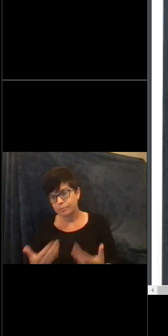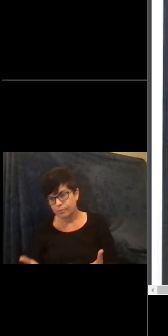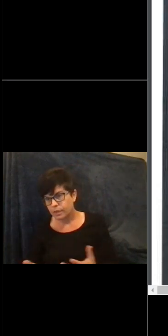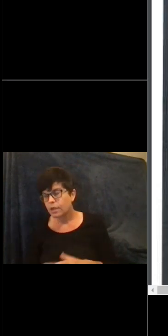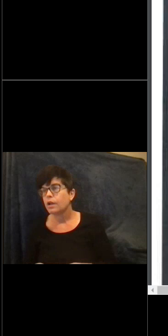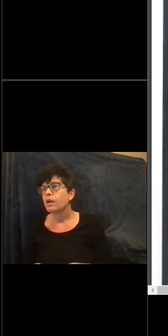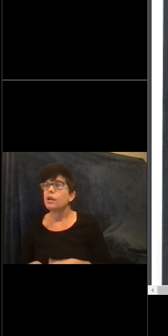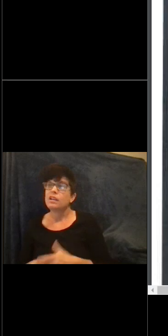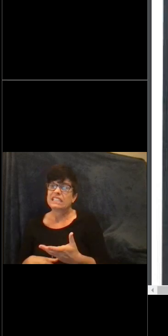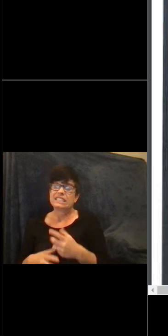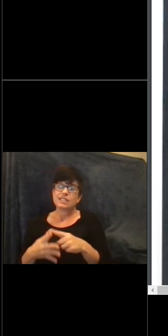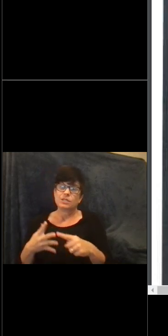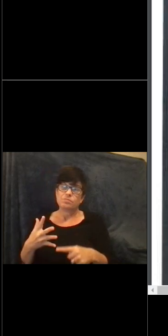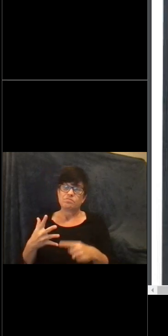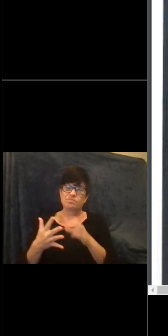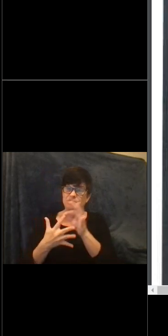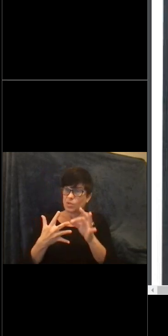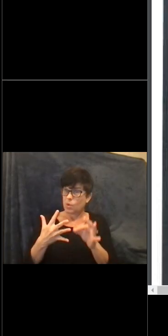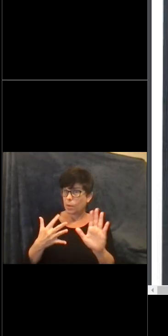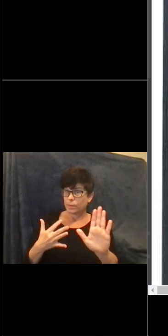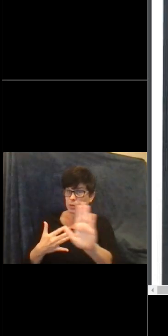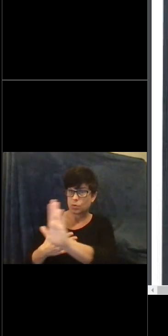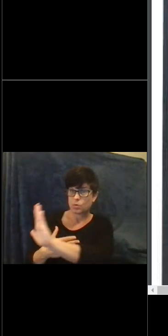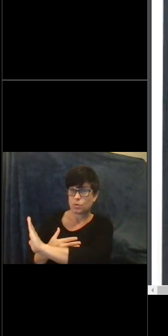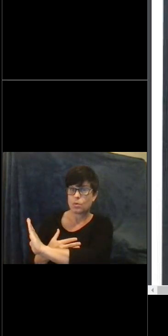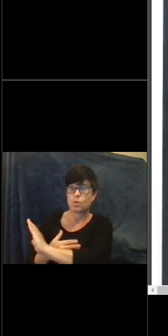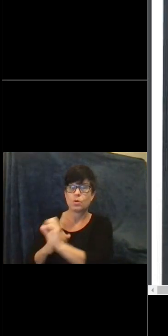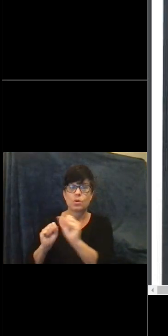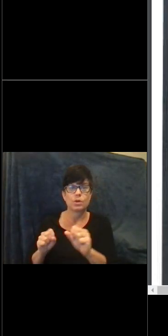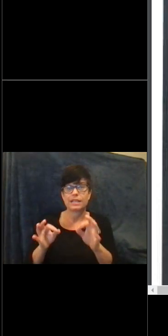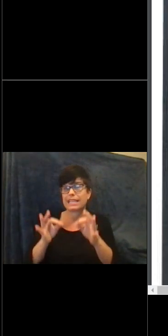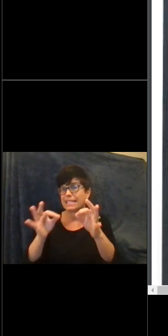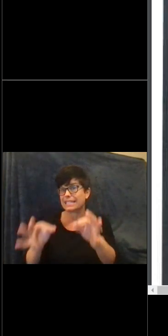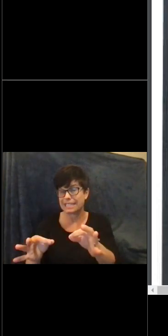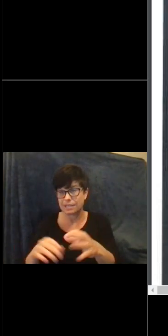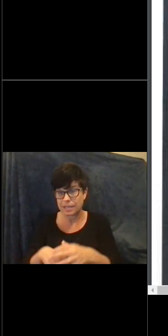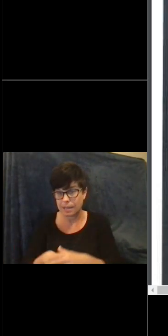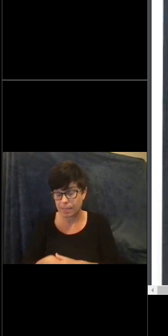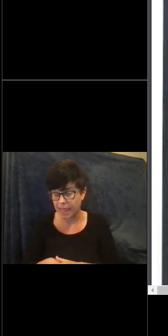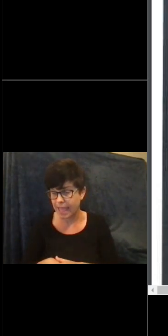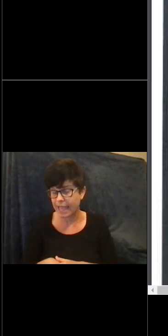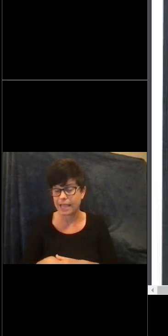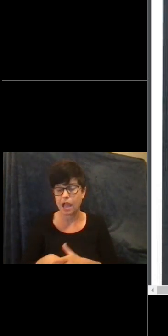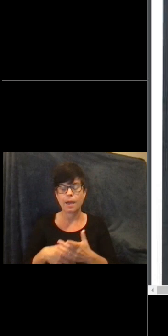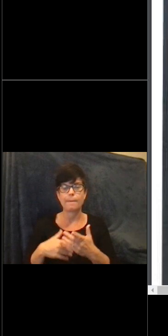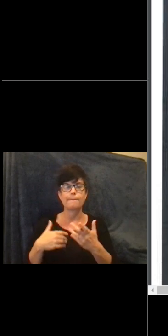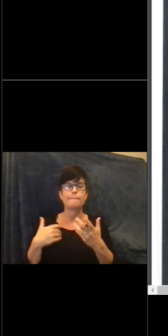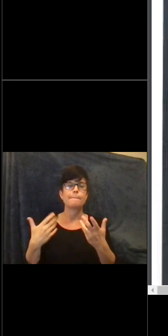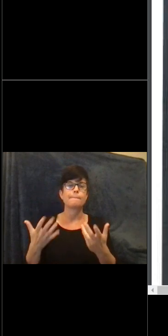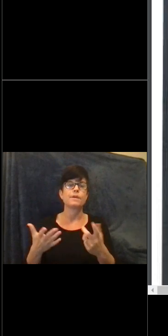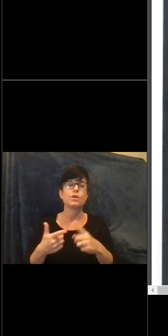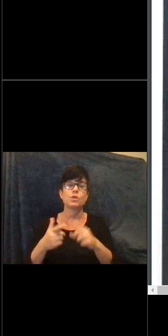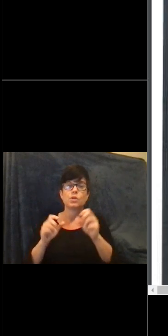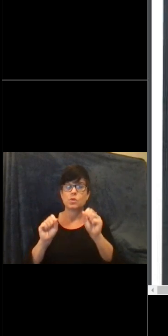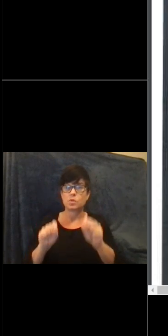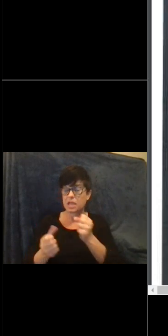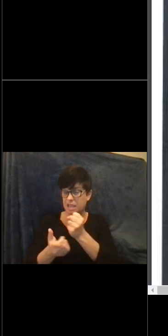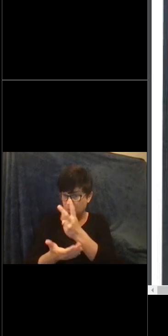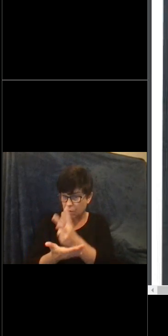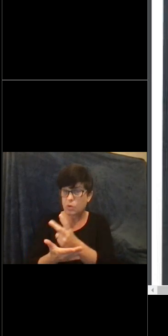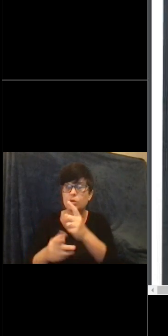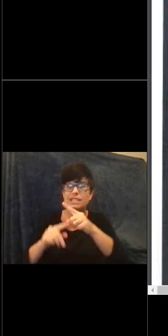I mean, those the options are yours. I mean, again, you can delay enforcement, you can give an approval contingent on certain things